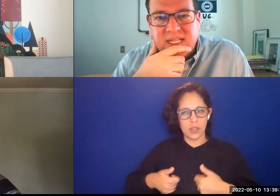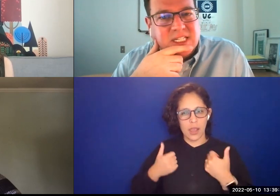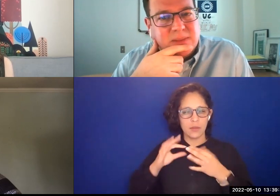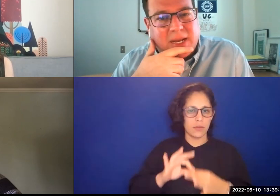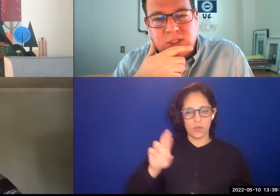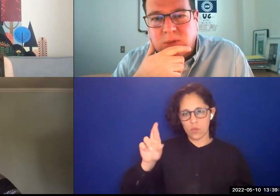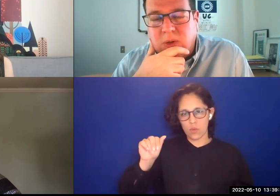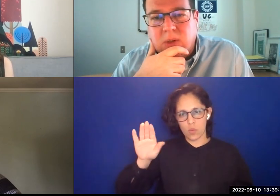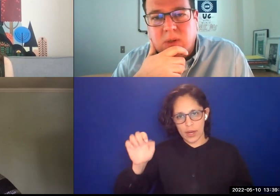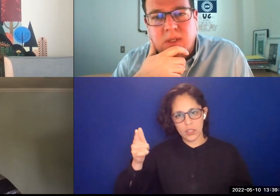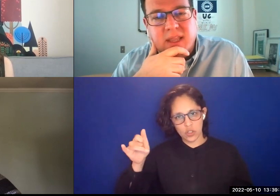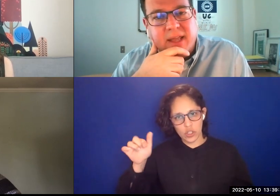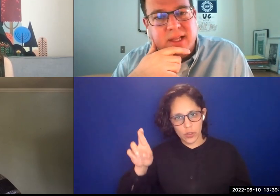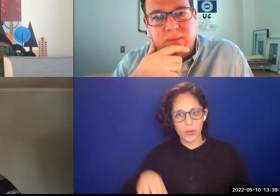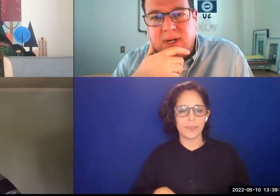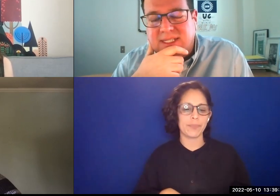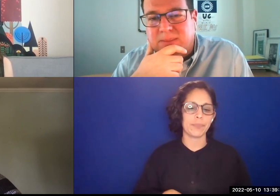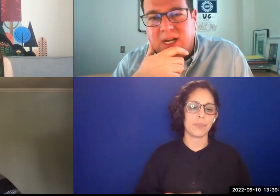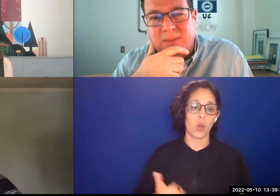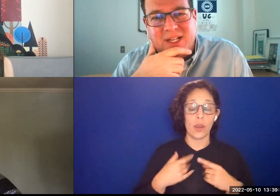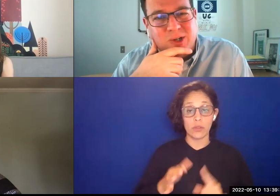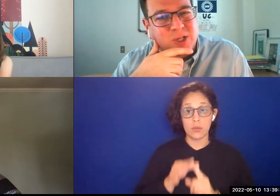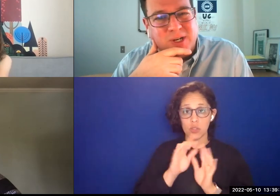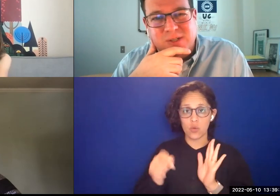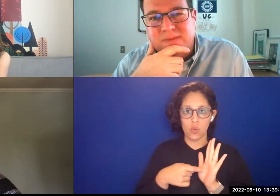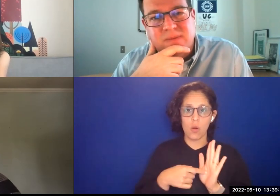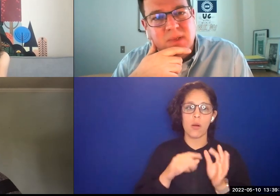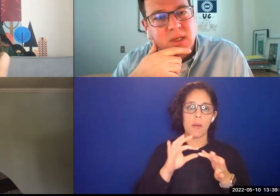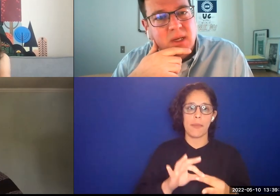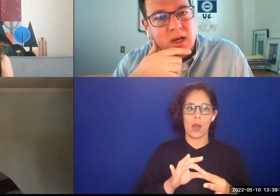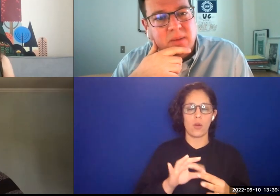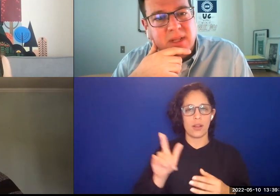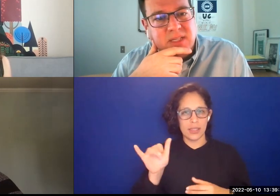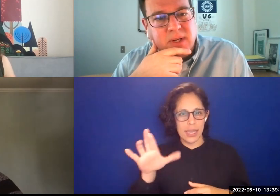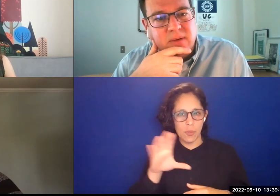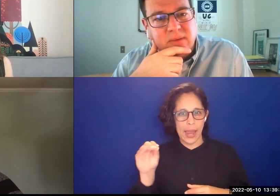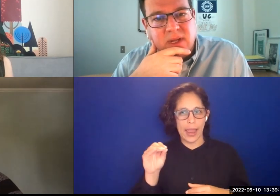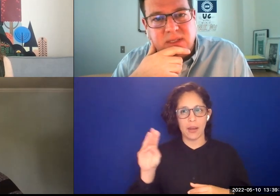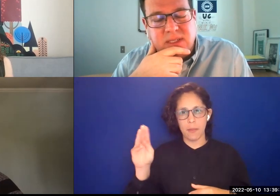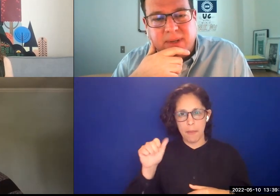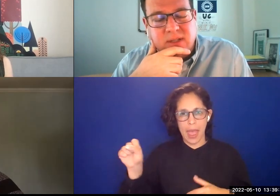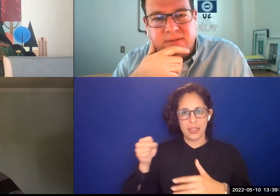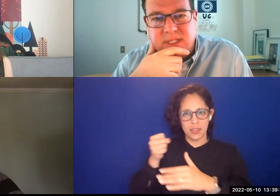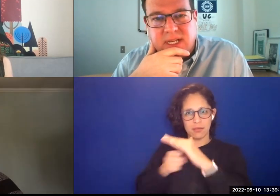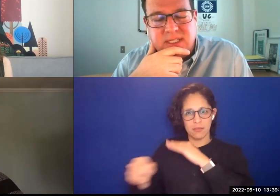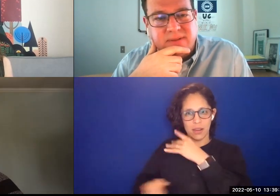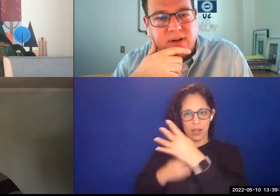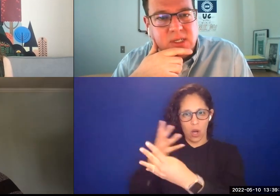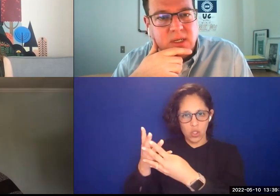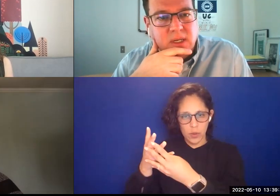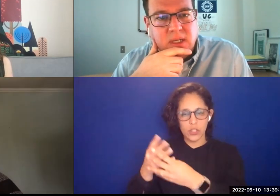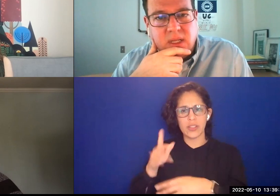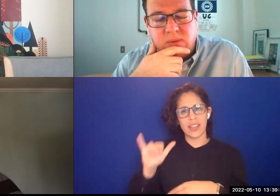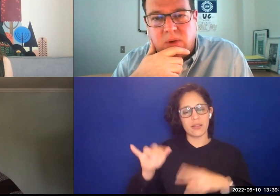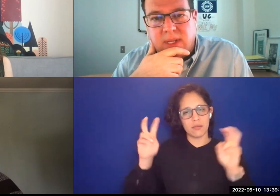I think there's a special role that the labor movement has to play around mass incarceration. And that's been a topic often discussed in the